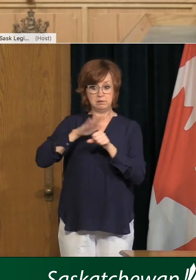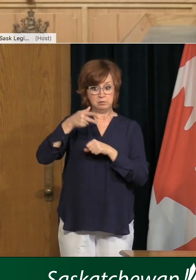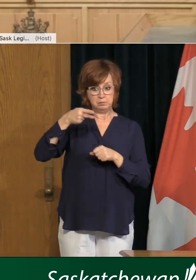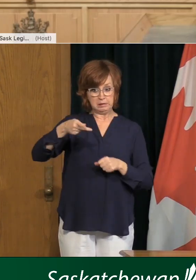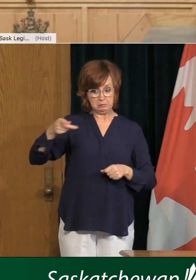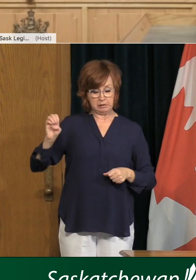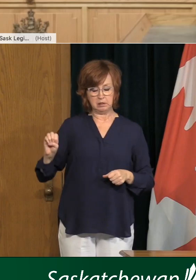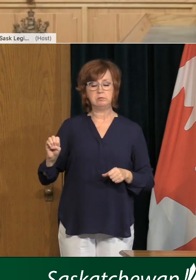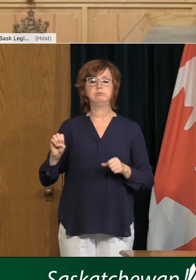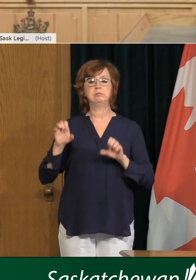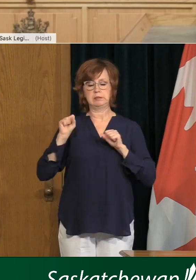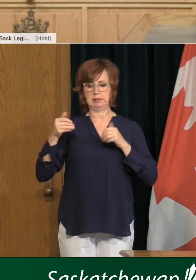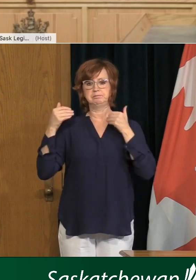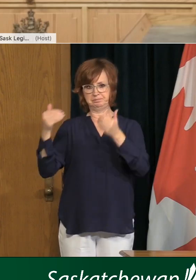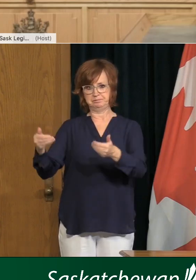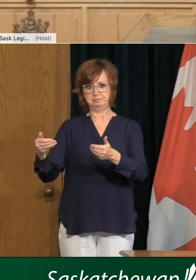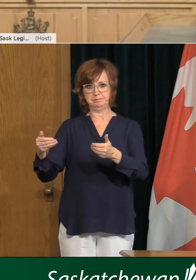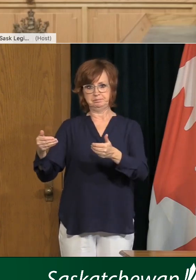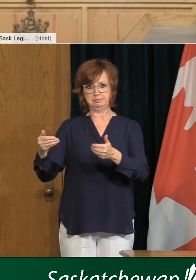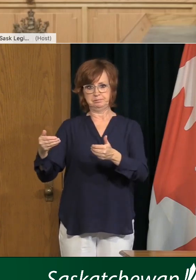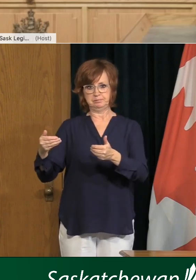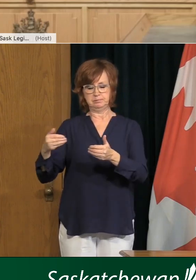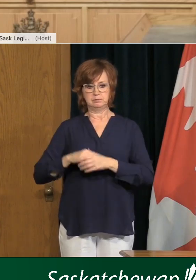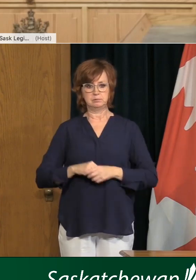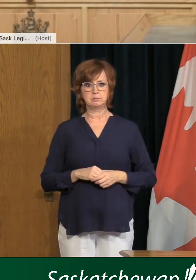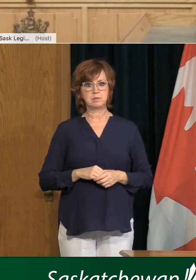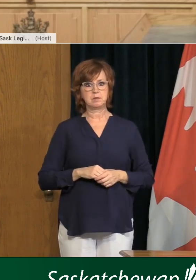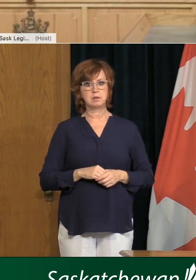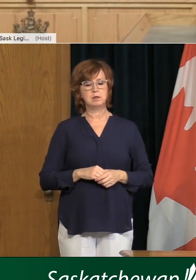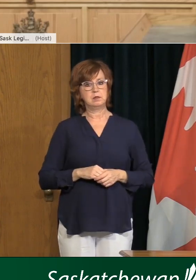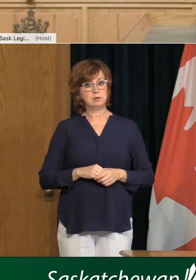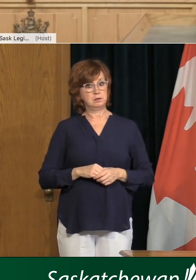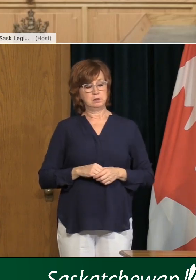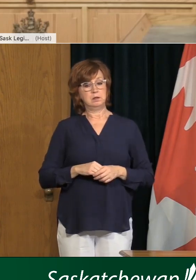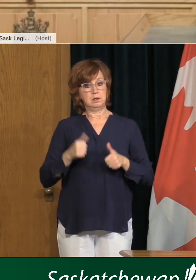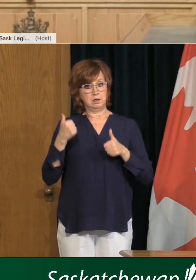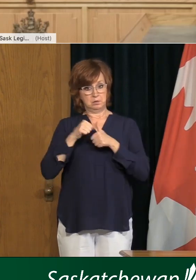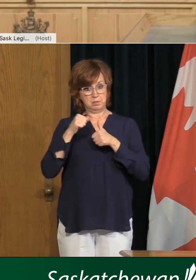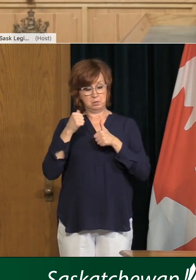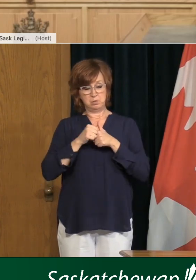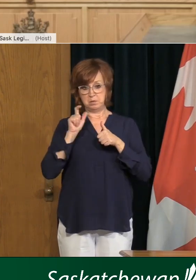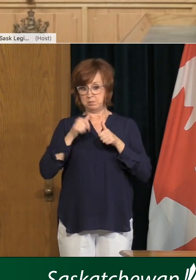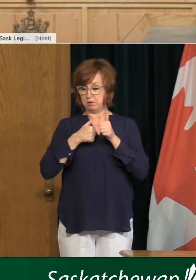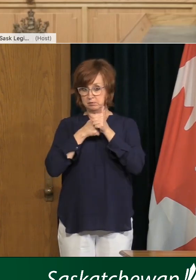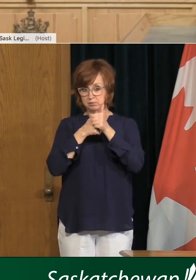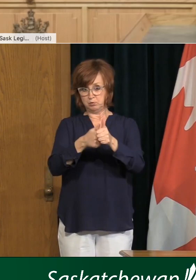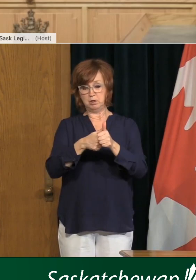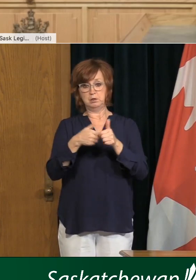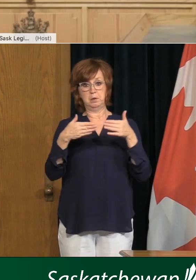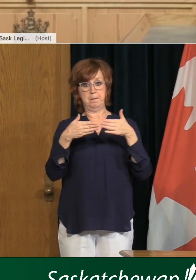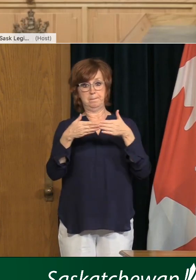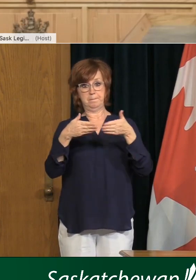be based on our ability to adhere to public health orders, and the timing, as Scott mentioned already, will